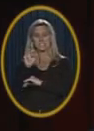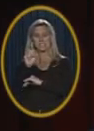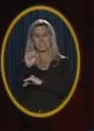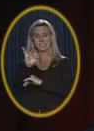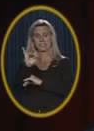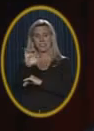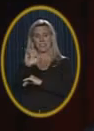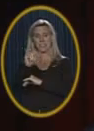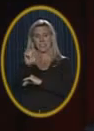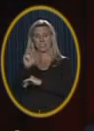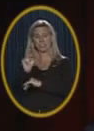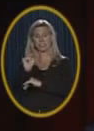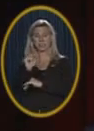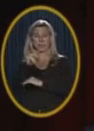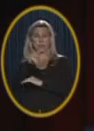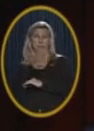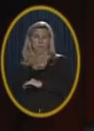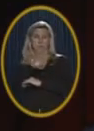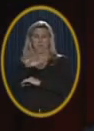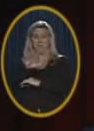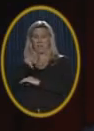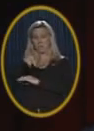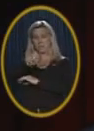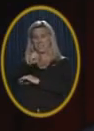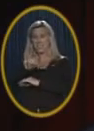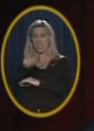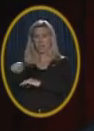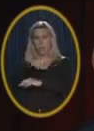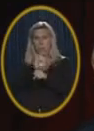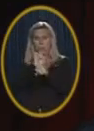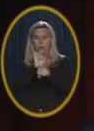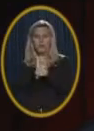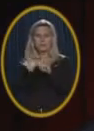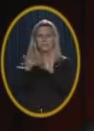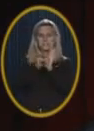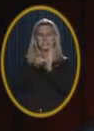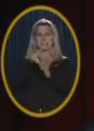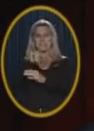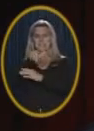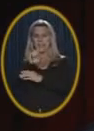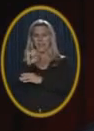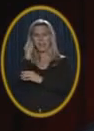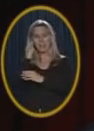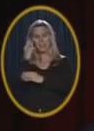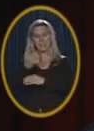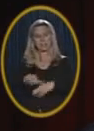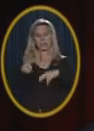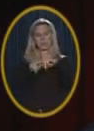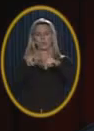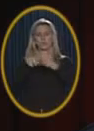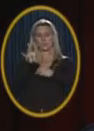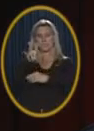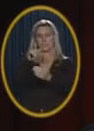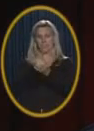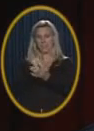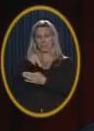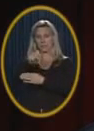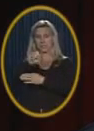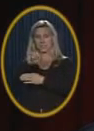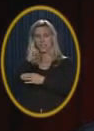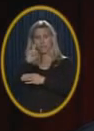at 4 and 5 PSI out there when y'all were working on putting them on. I think you had to put on more than 7,000 when it was here. Imagine